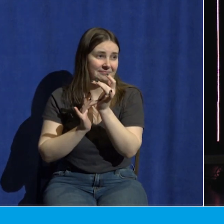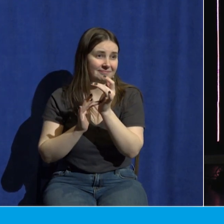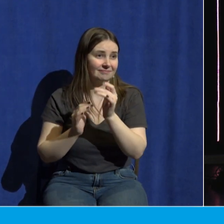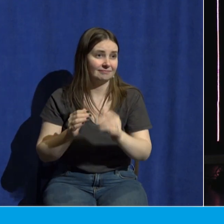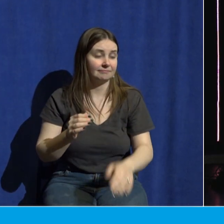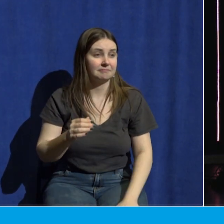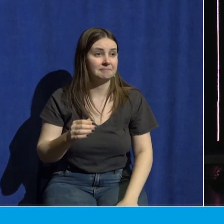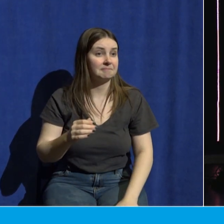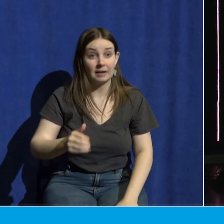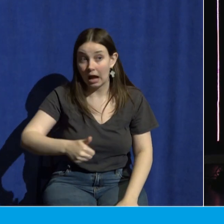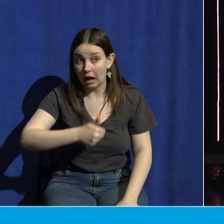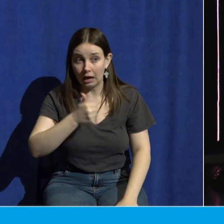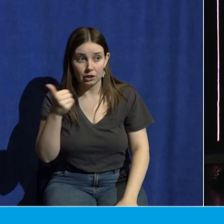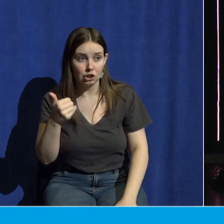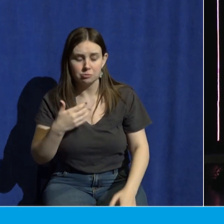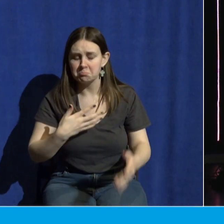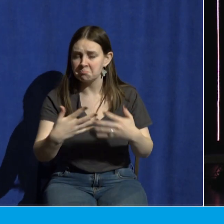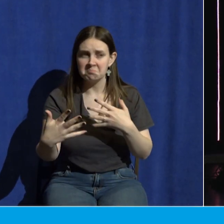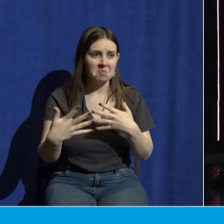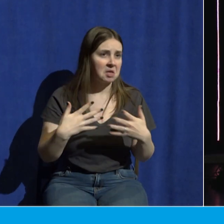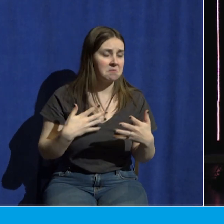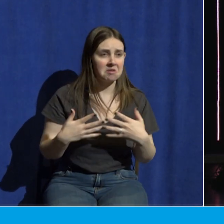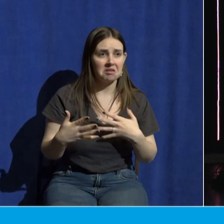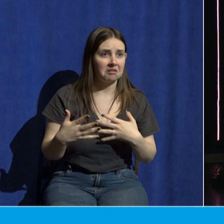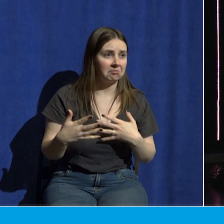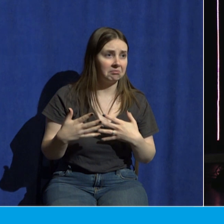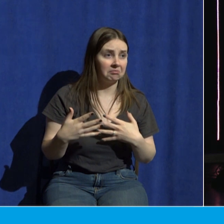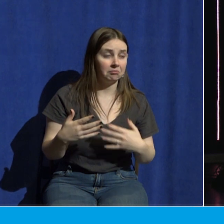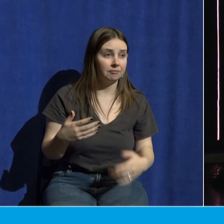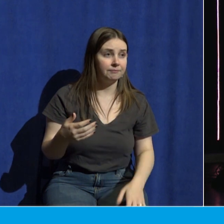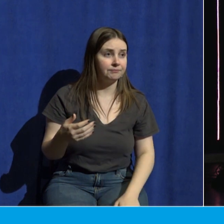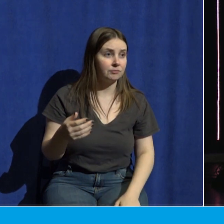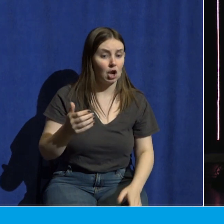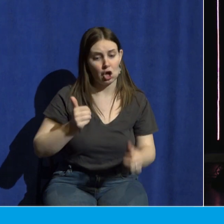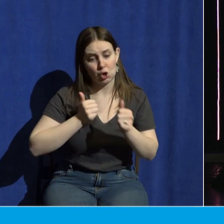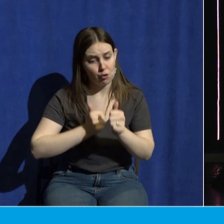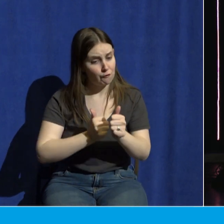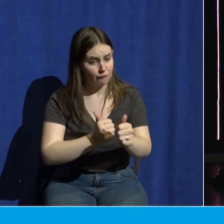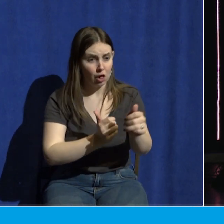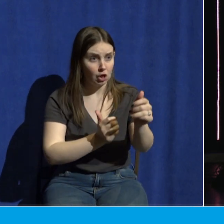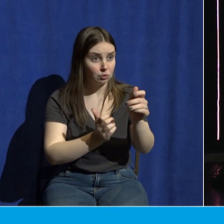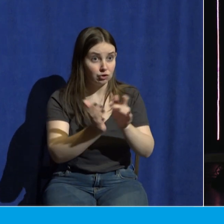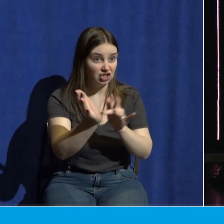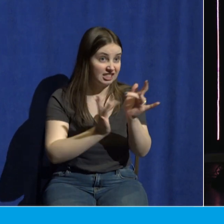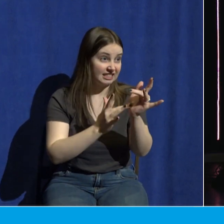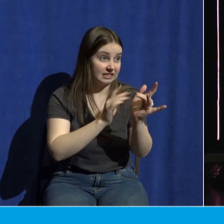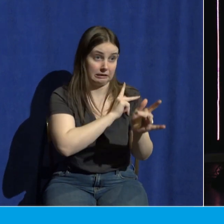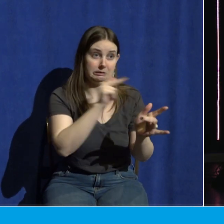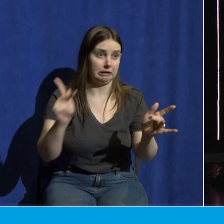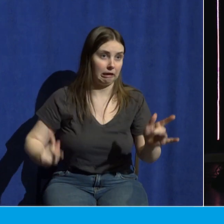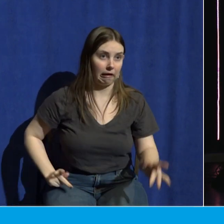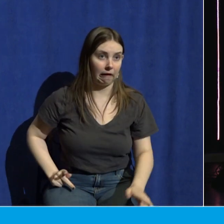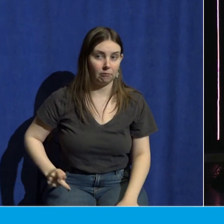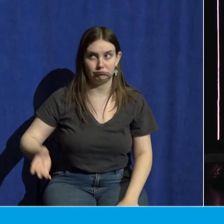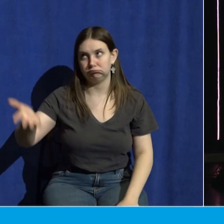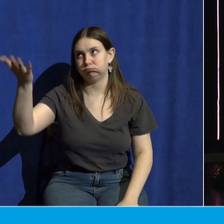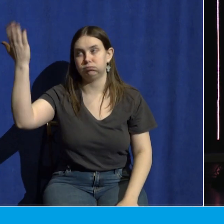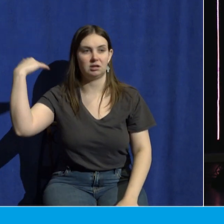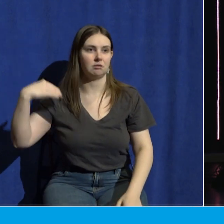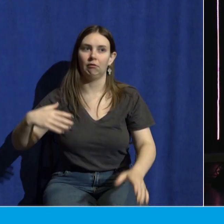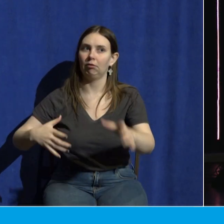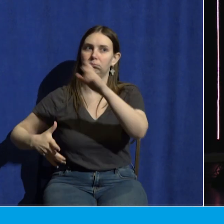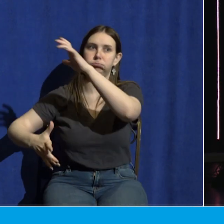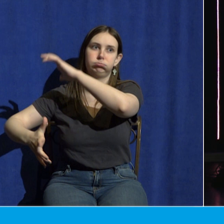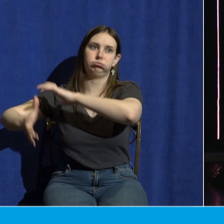Others of you who maybe you followed Jesus as King at one point in your life, but it's been a